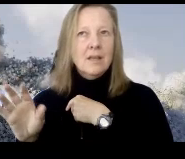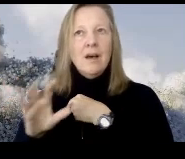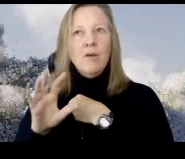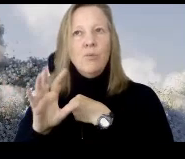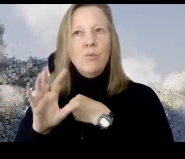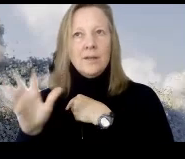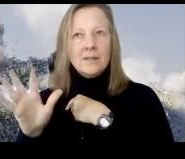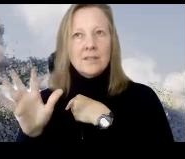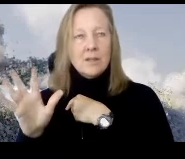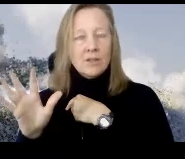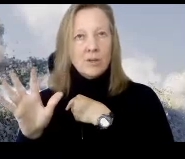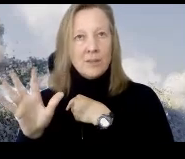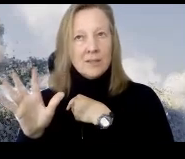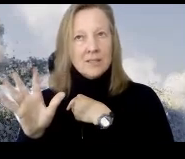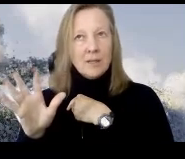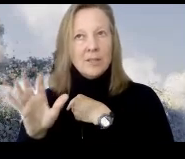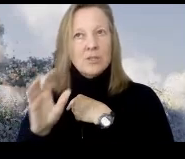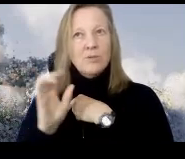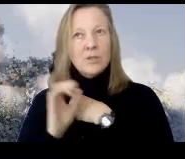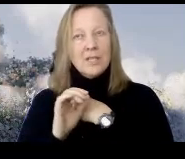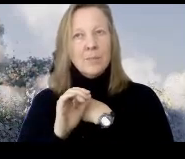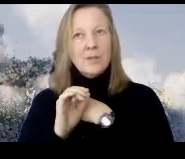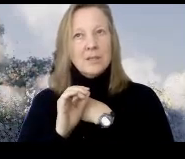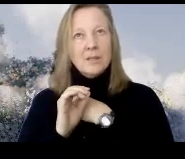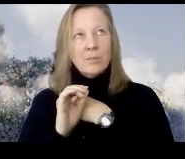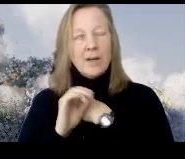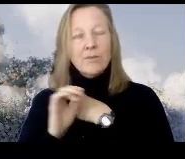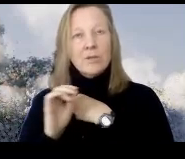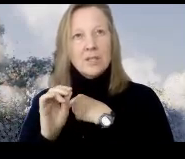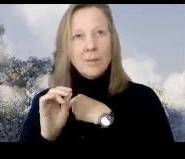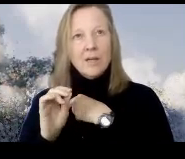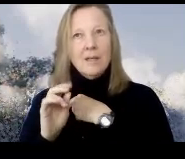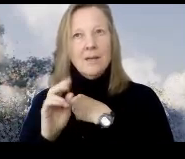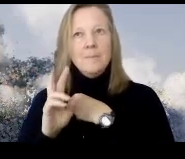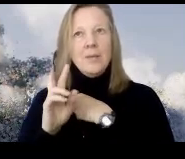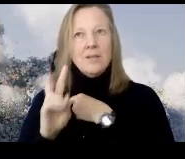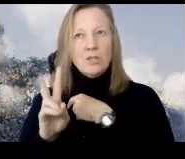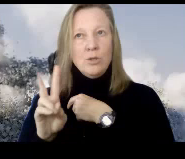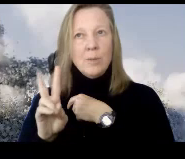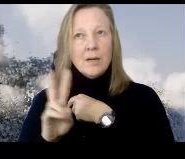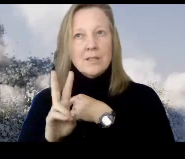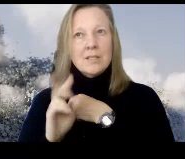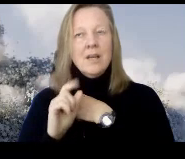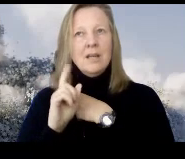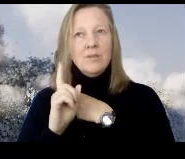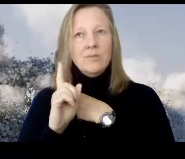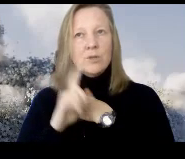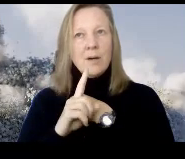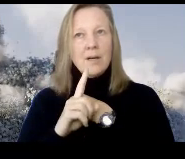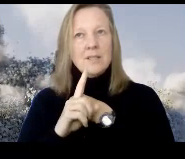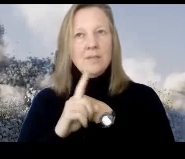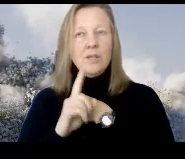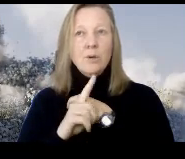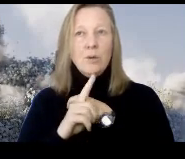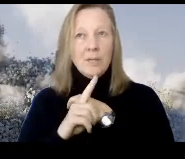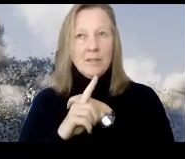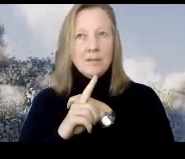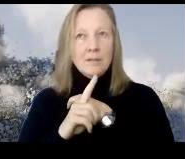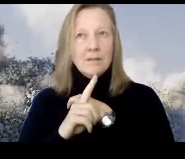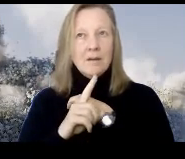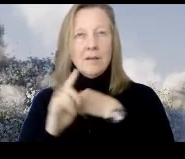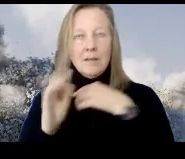idea of what Yeah. this is going to be on the cell band. So for example, the writing for cell band has two parts, and the first part Okay. is giving